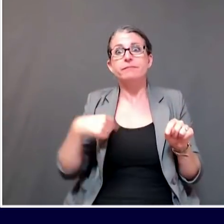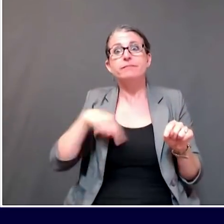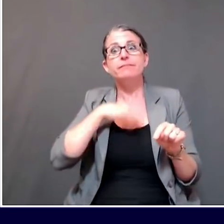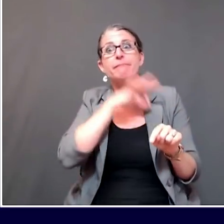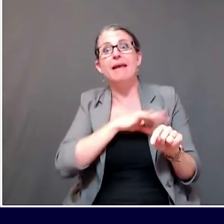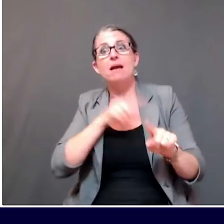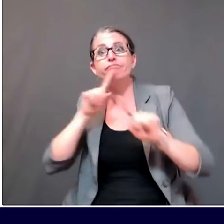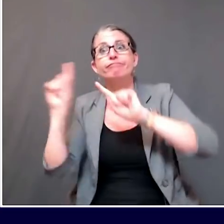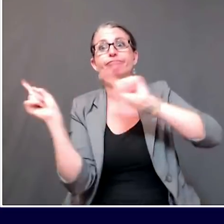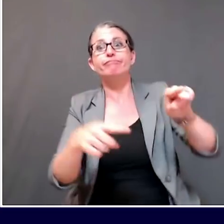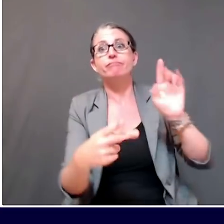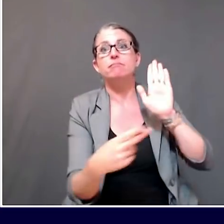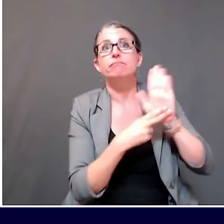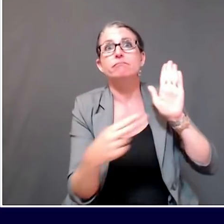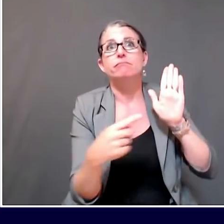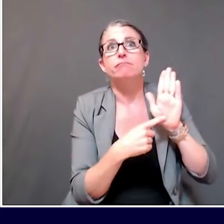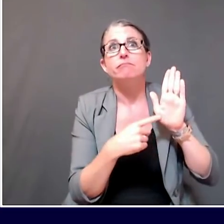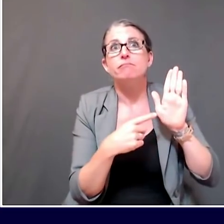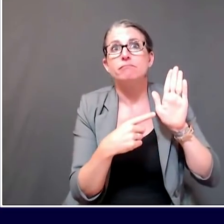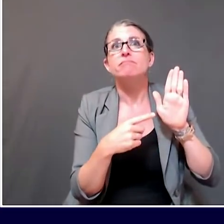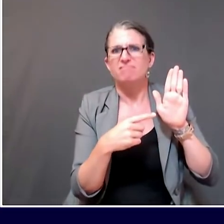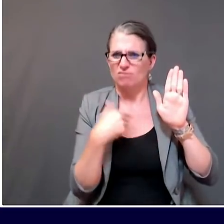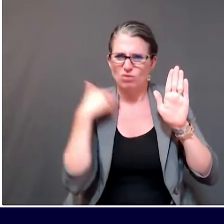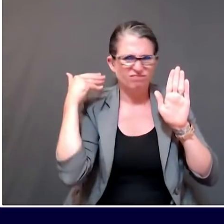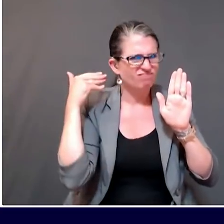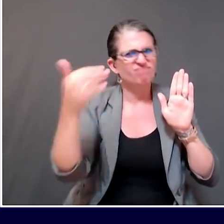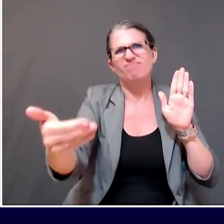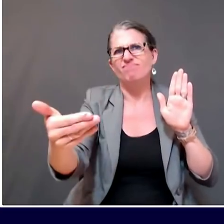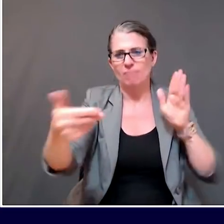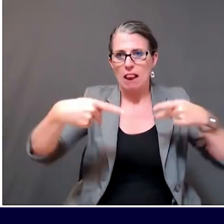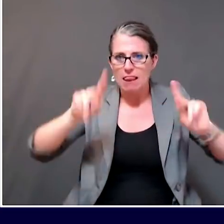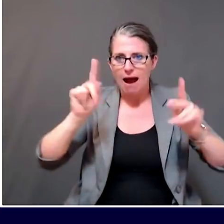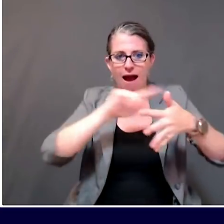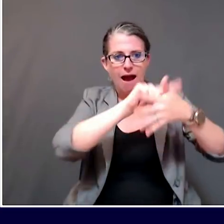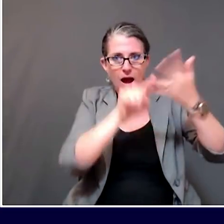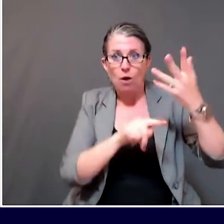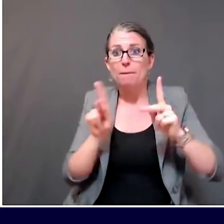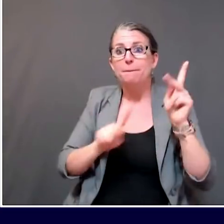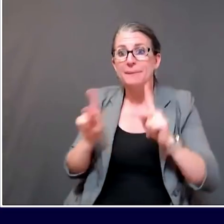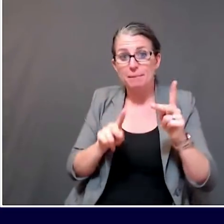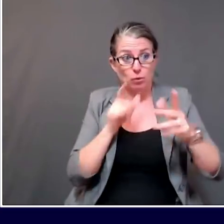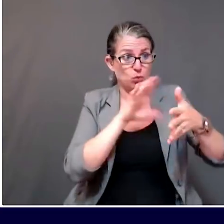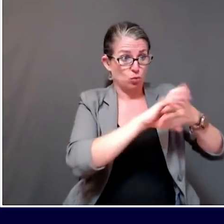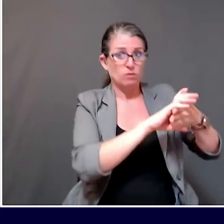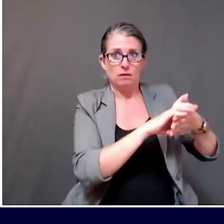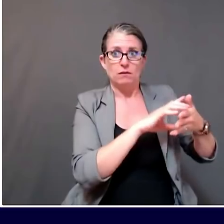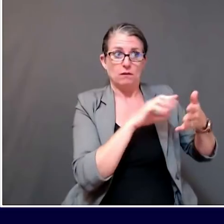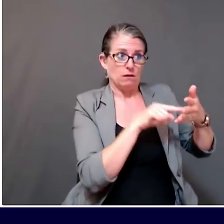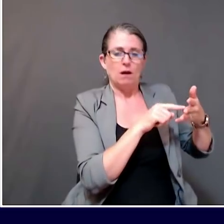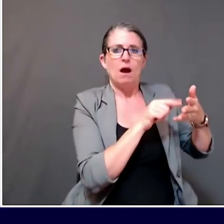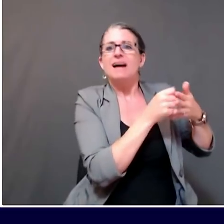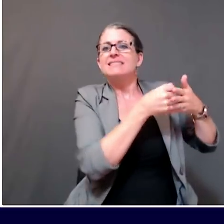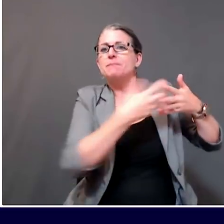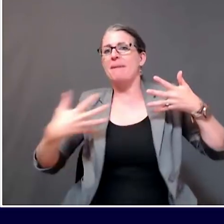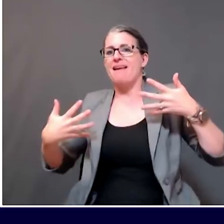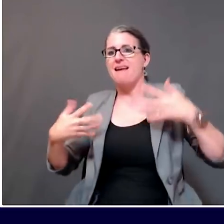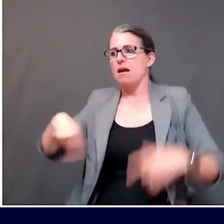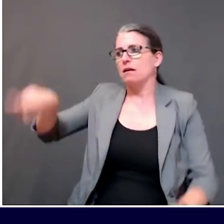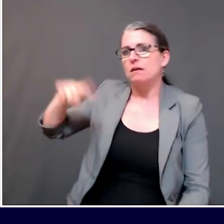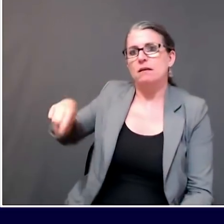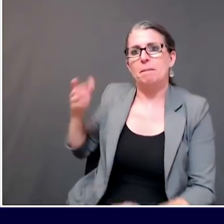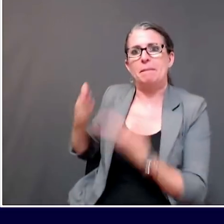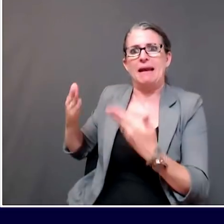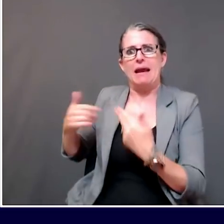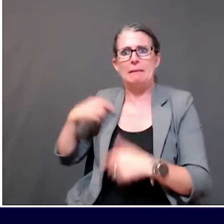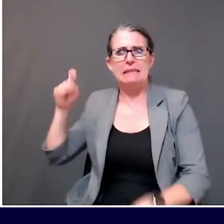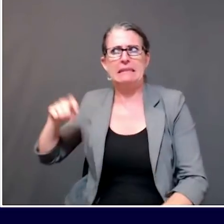risk without symptoms, or you're part of a program that Maine CDC and the department recommend for testing, you can get a